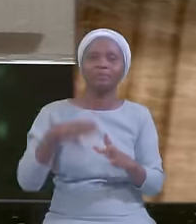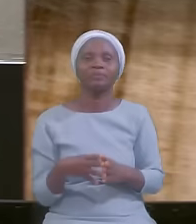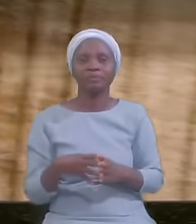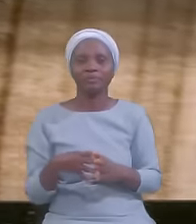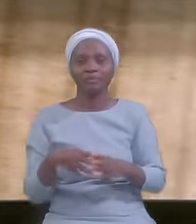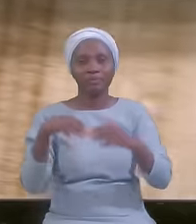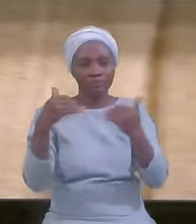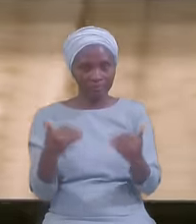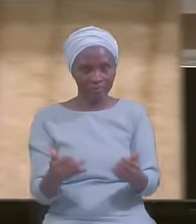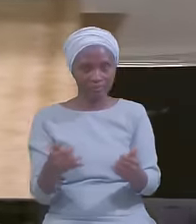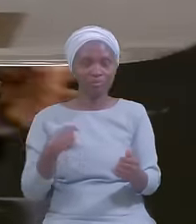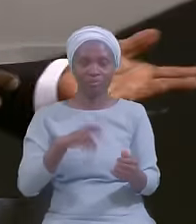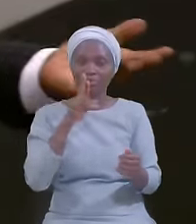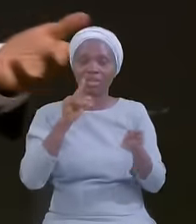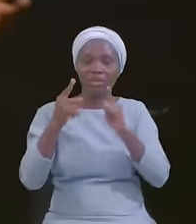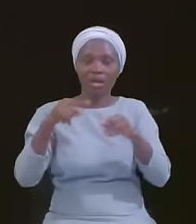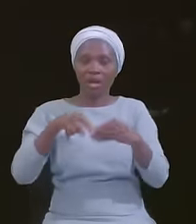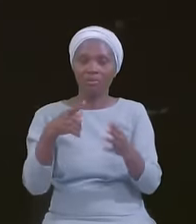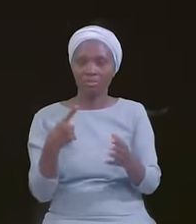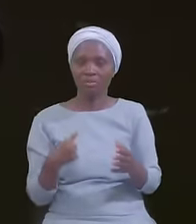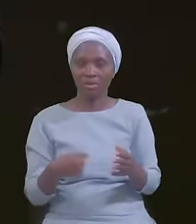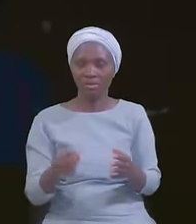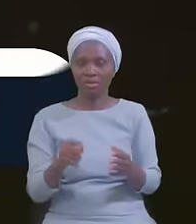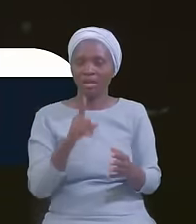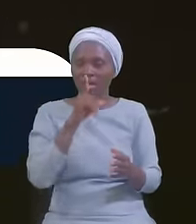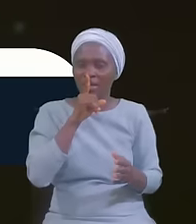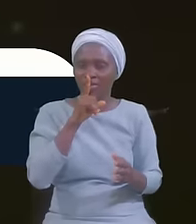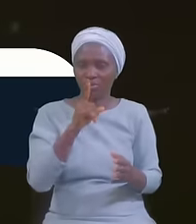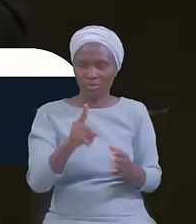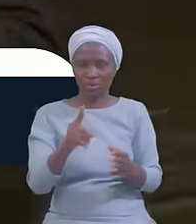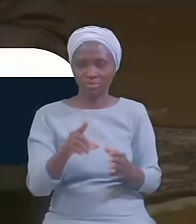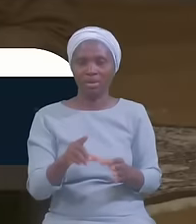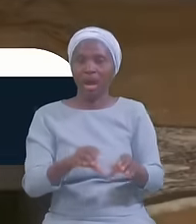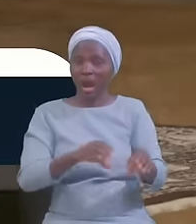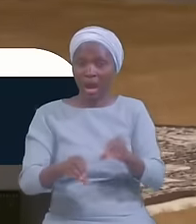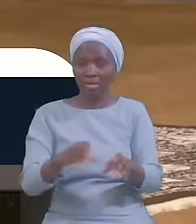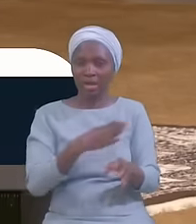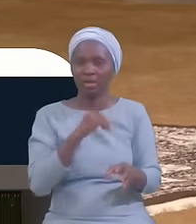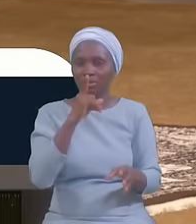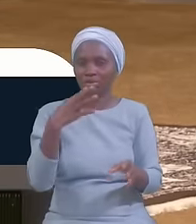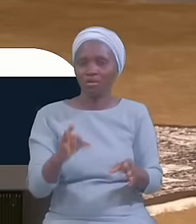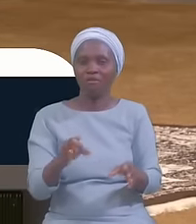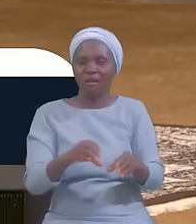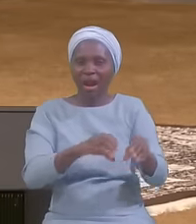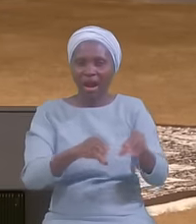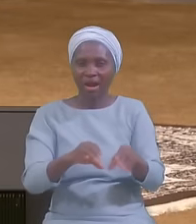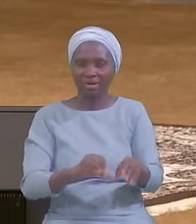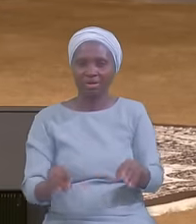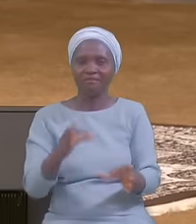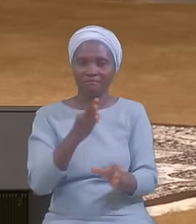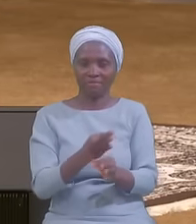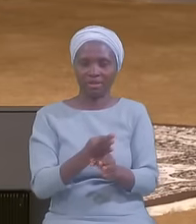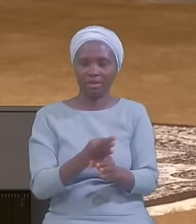acts and the assurances of active faith. Three things we're looking at.